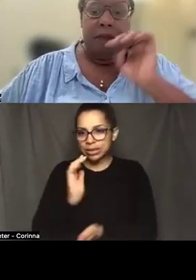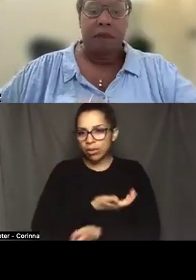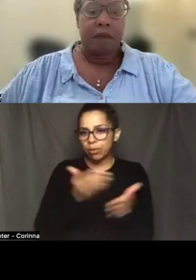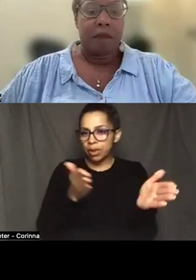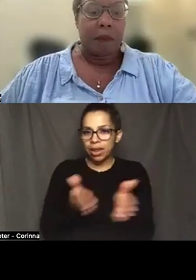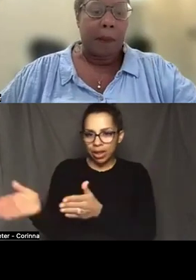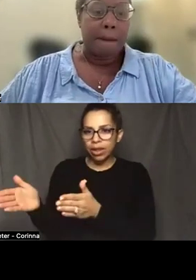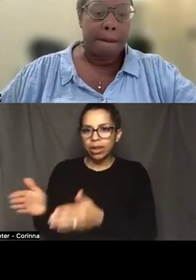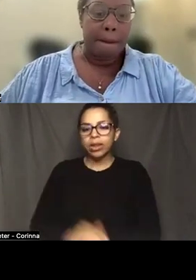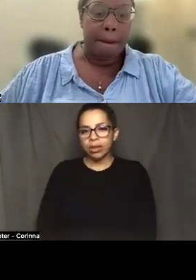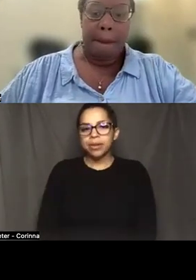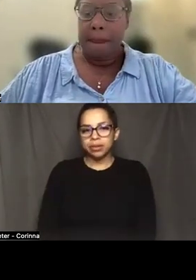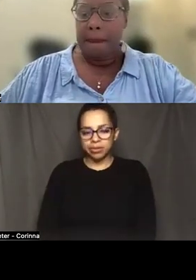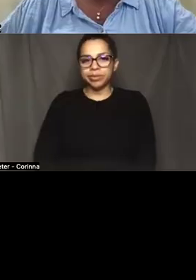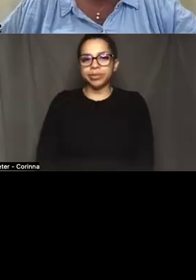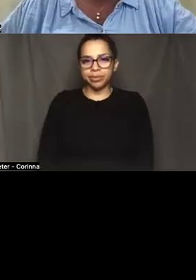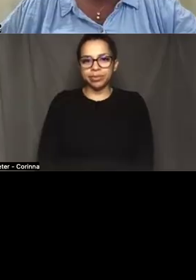And